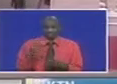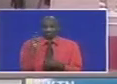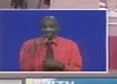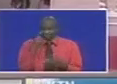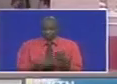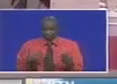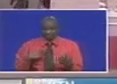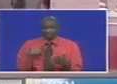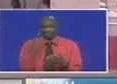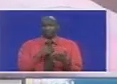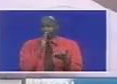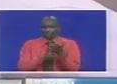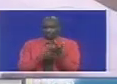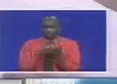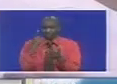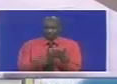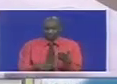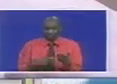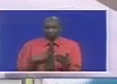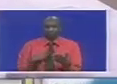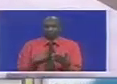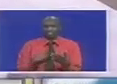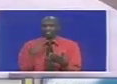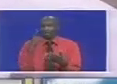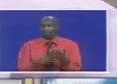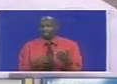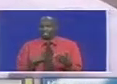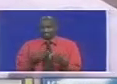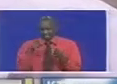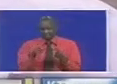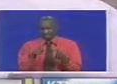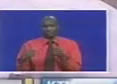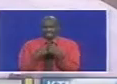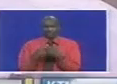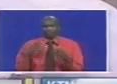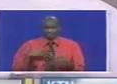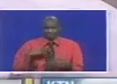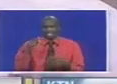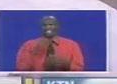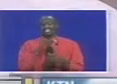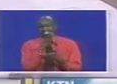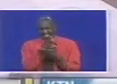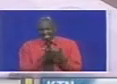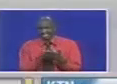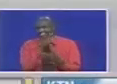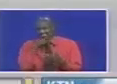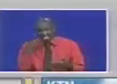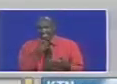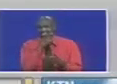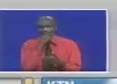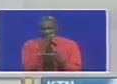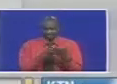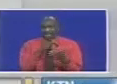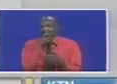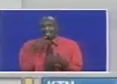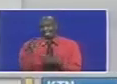raft of proposals, especially geared towards easing the day-to-day struggles of those in arid and semi-arid areas. The